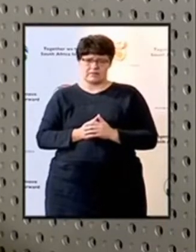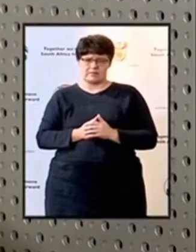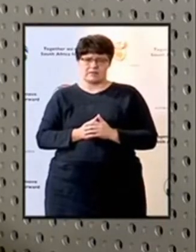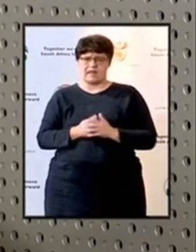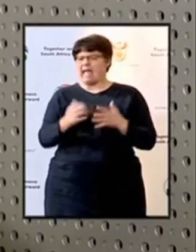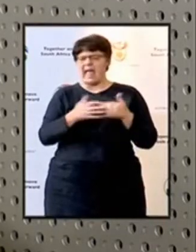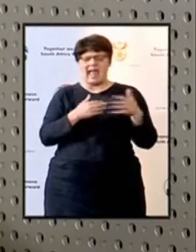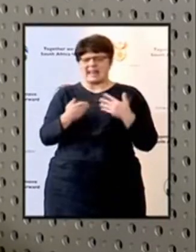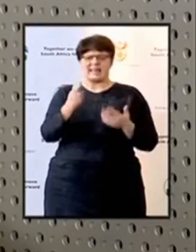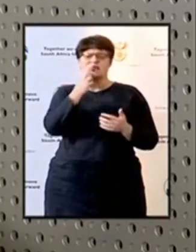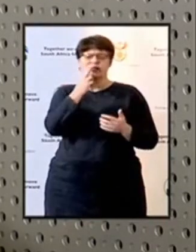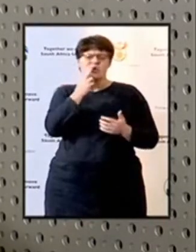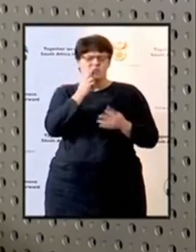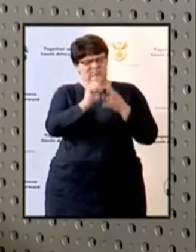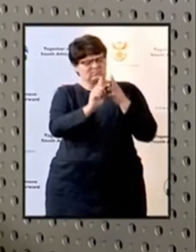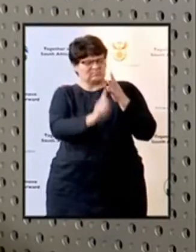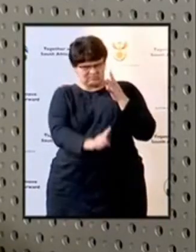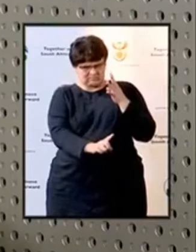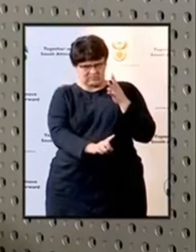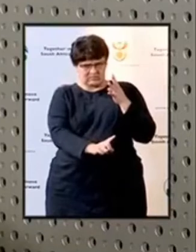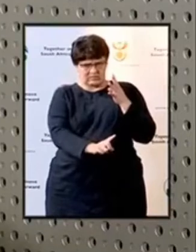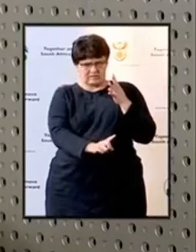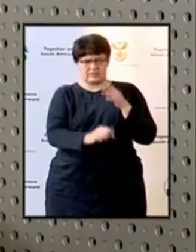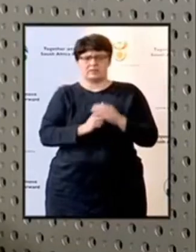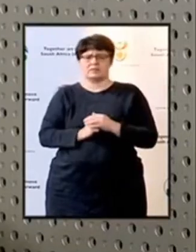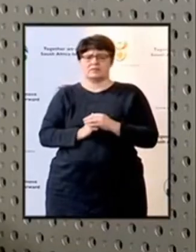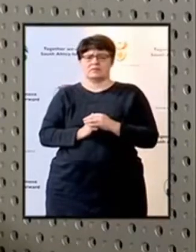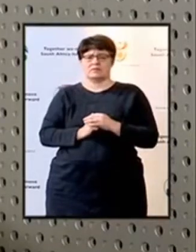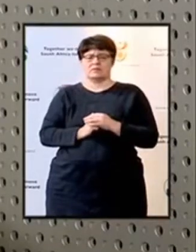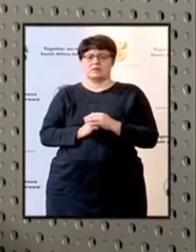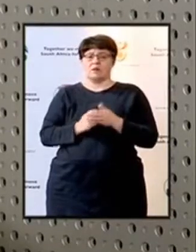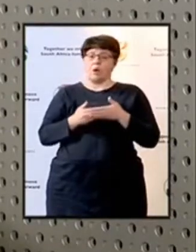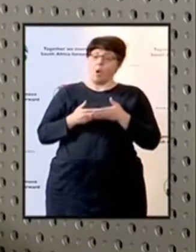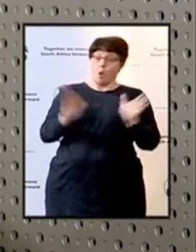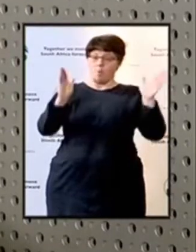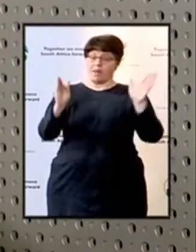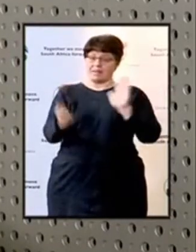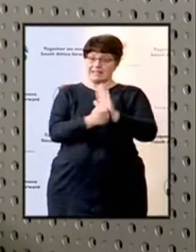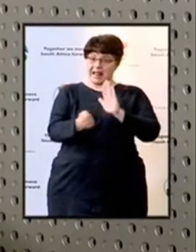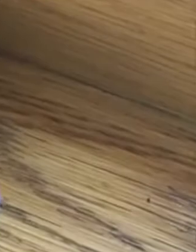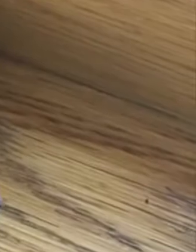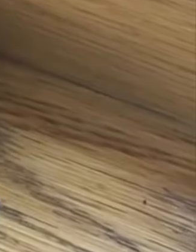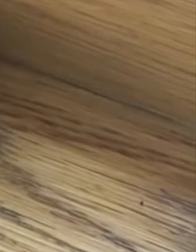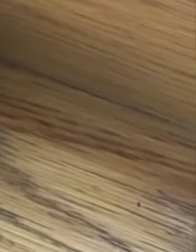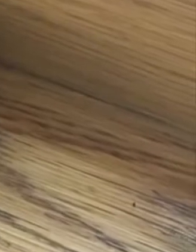and related that we should not open up the sale of products.